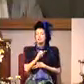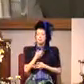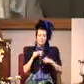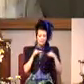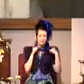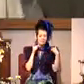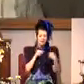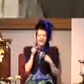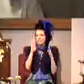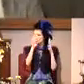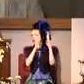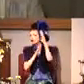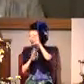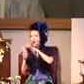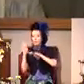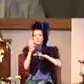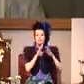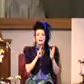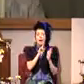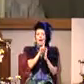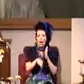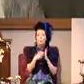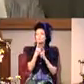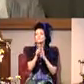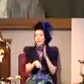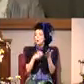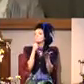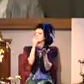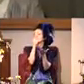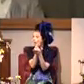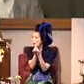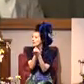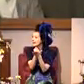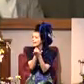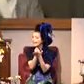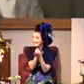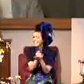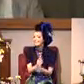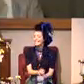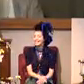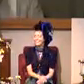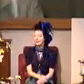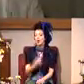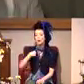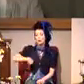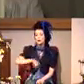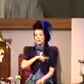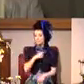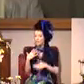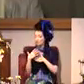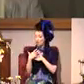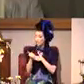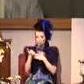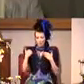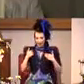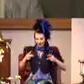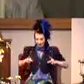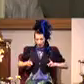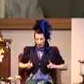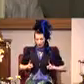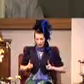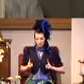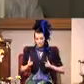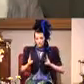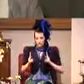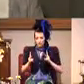us to seek out thousands of hours of therapy in our lives. That we have been called, we have this opportunity to be